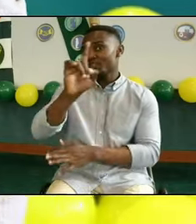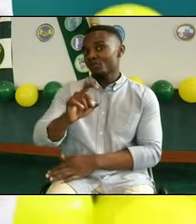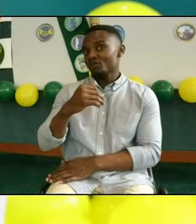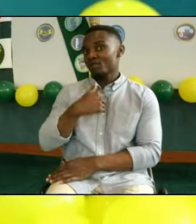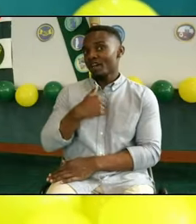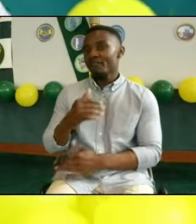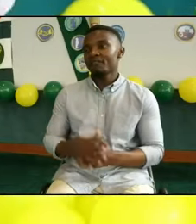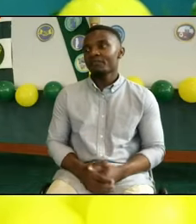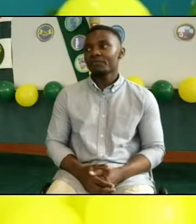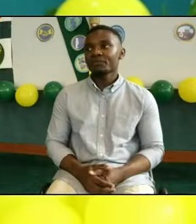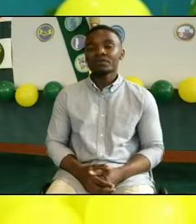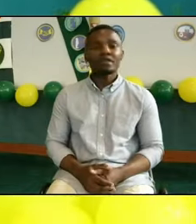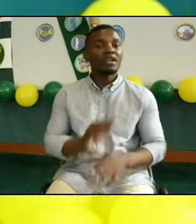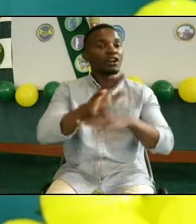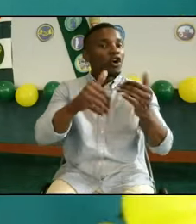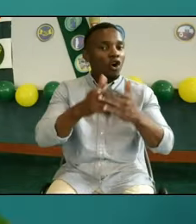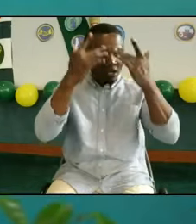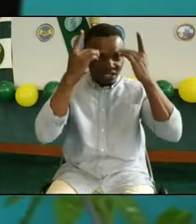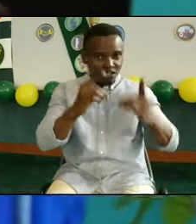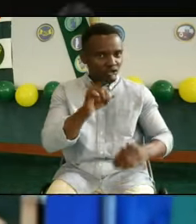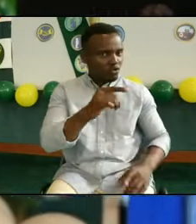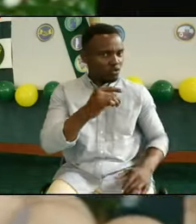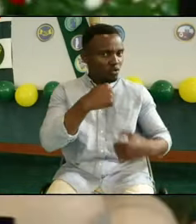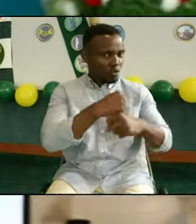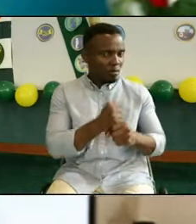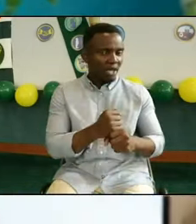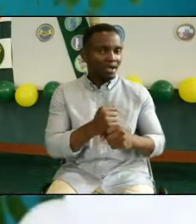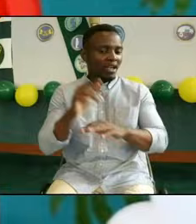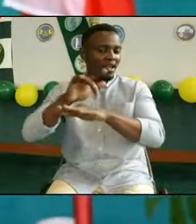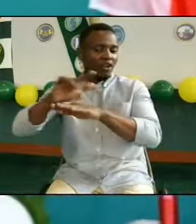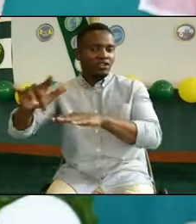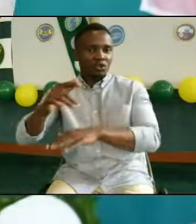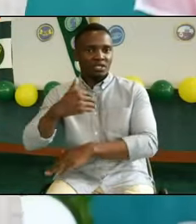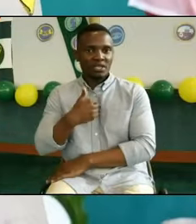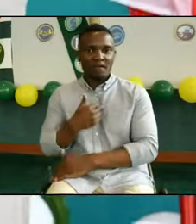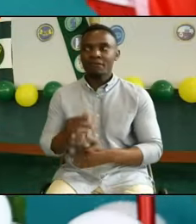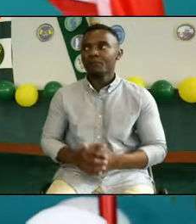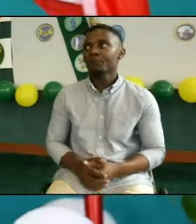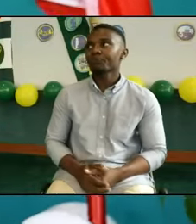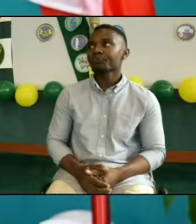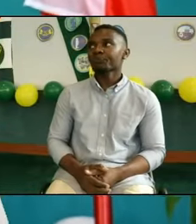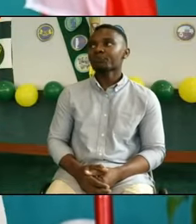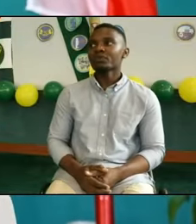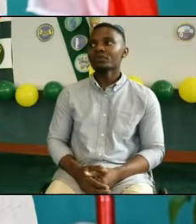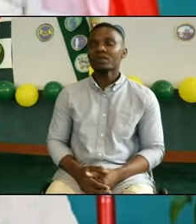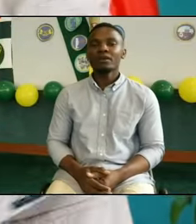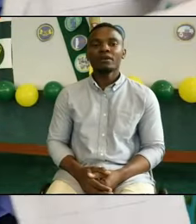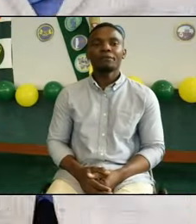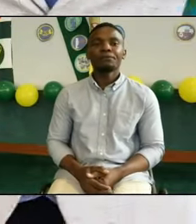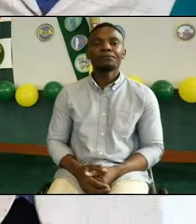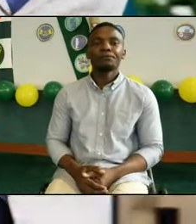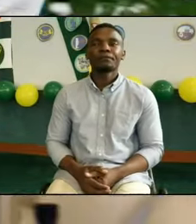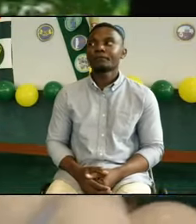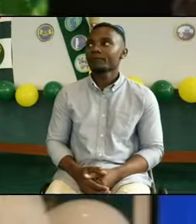morning. That any decision you take has consequences. Let us quickly go and end there. He suffered much, but